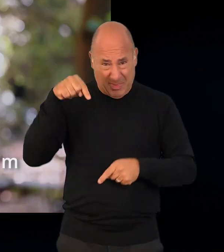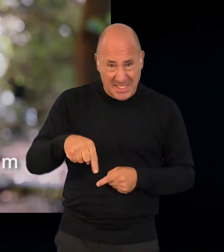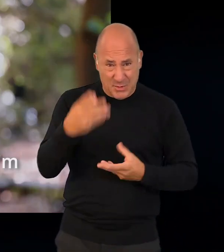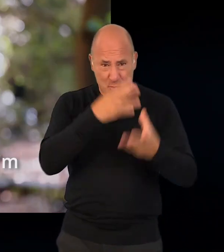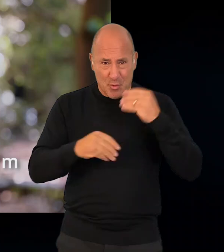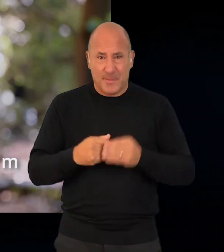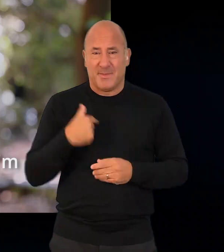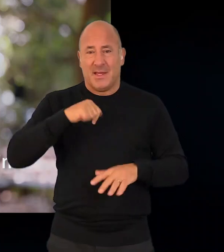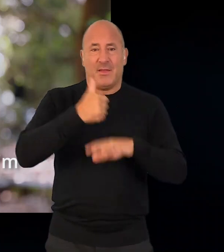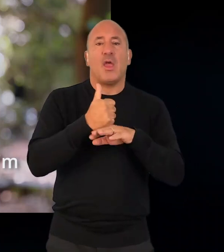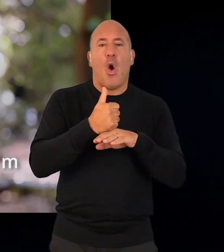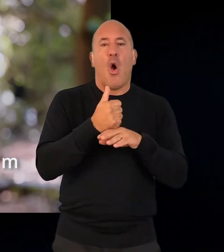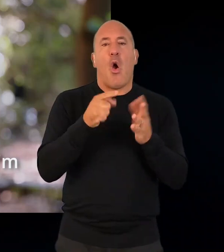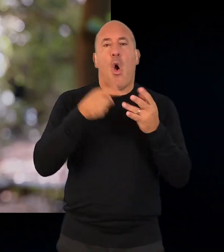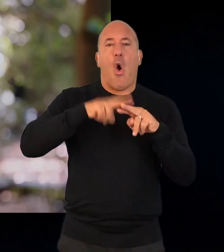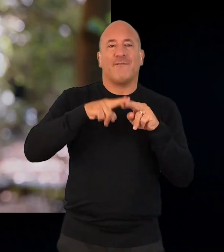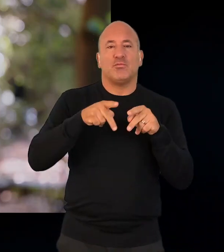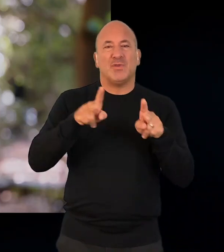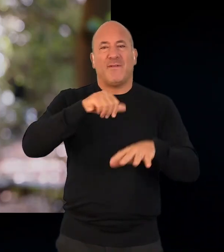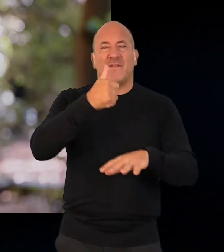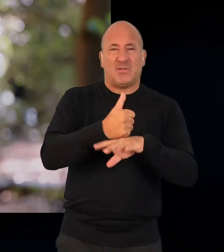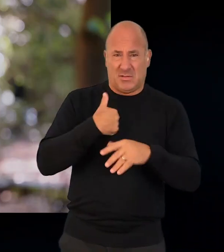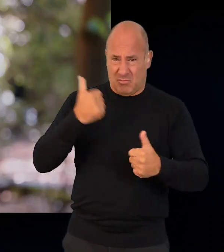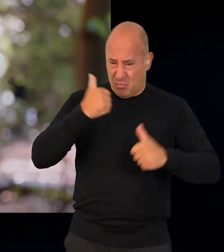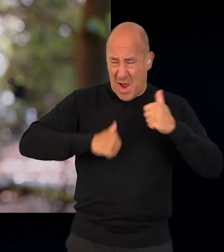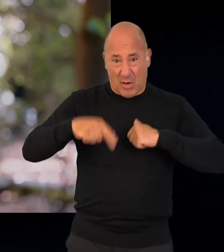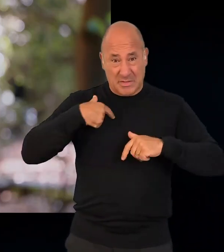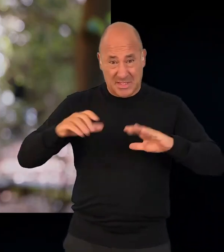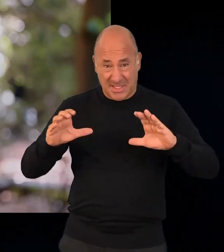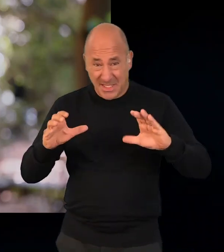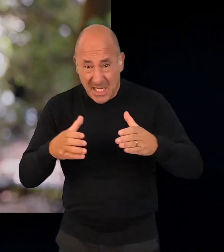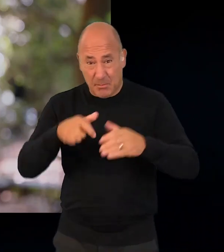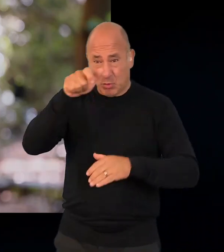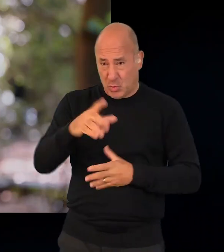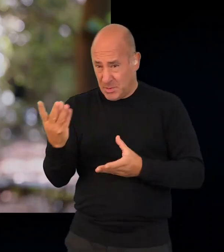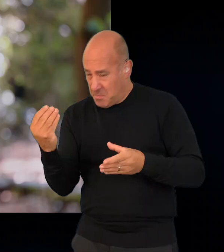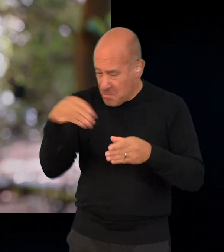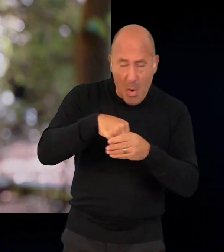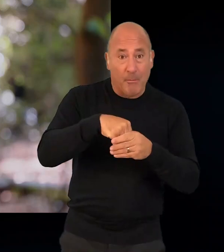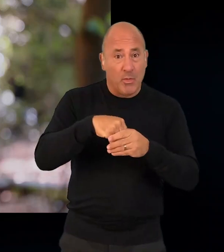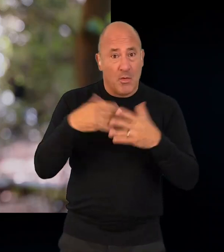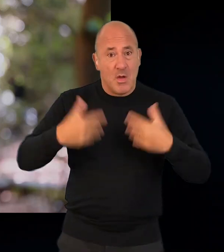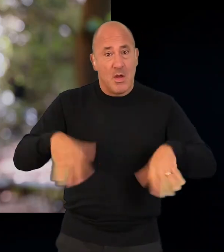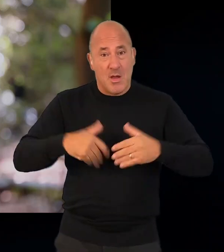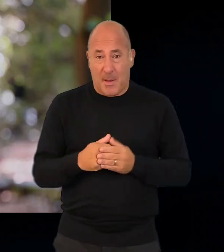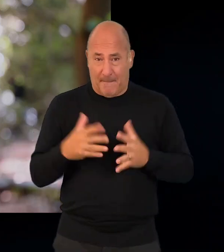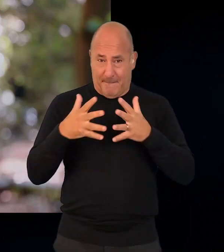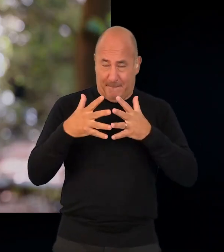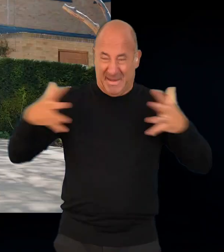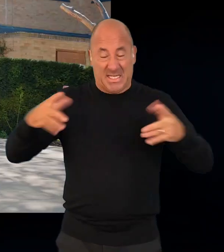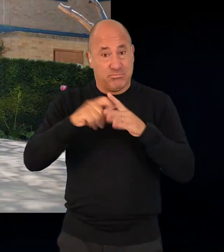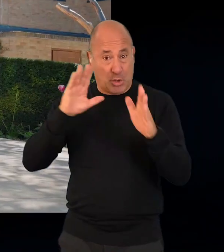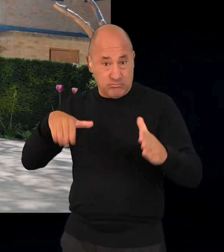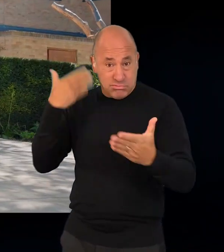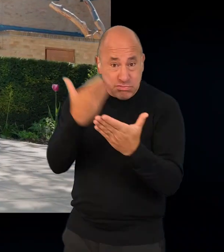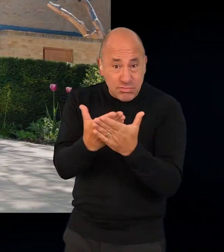Offshoot Foundation, I'm so proud of all the work that my team and the students have put into this project. It's the biggest project we've had by